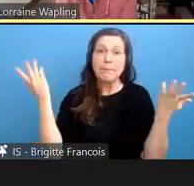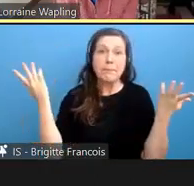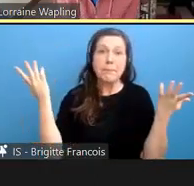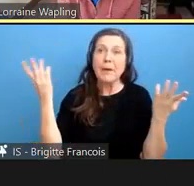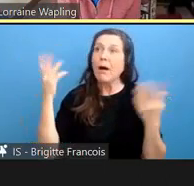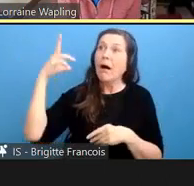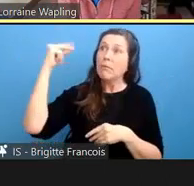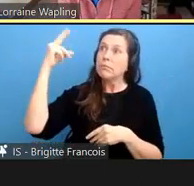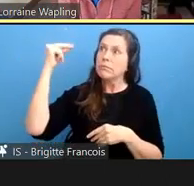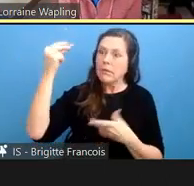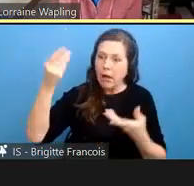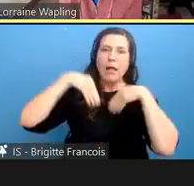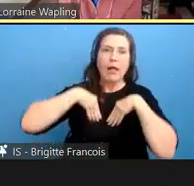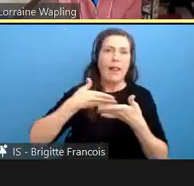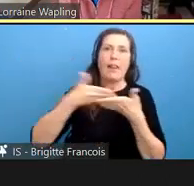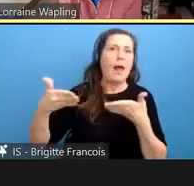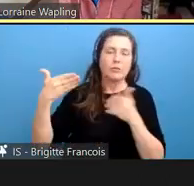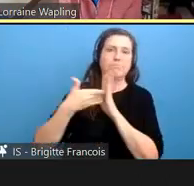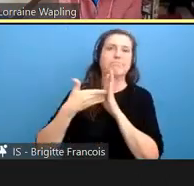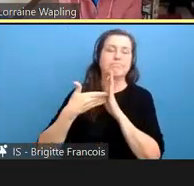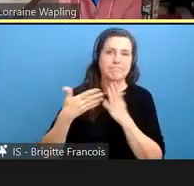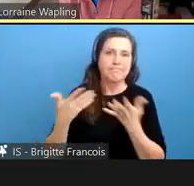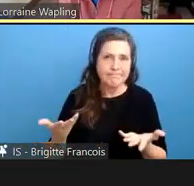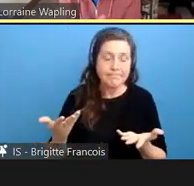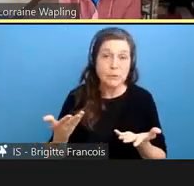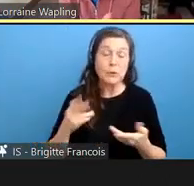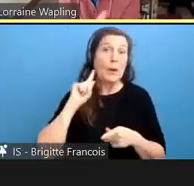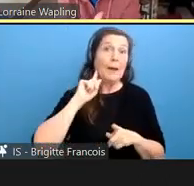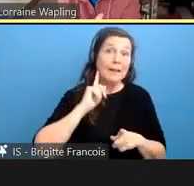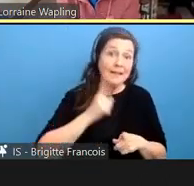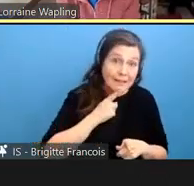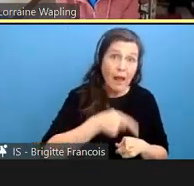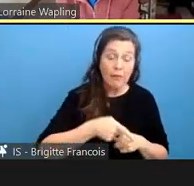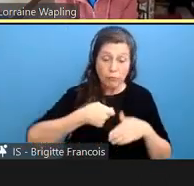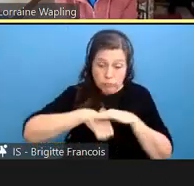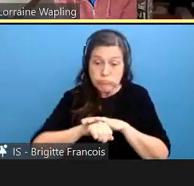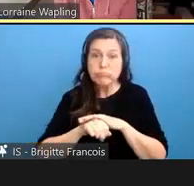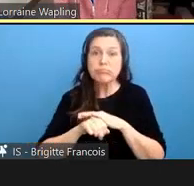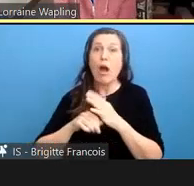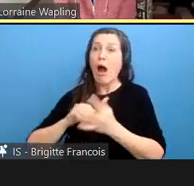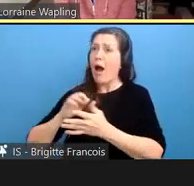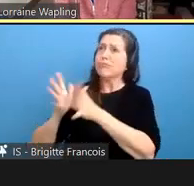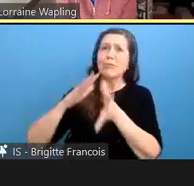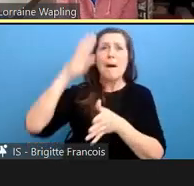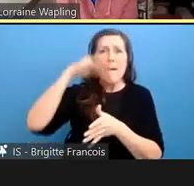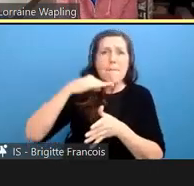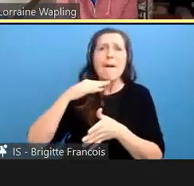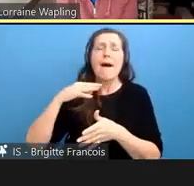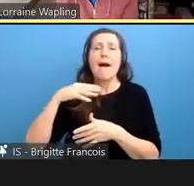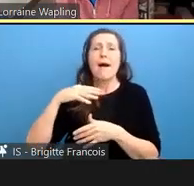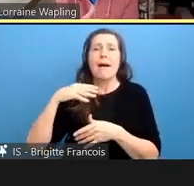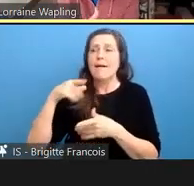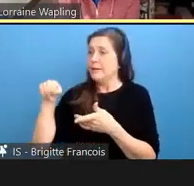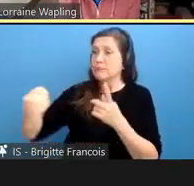they're born into a hearing family. Deaf babies who are born into a signing-rich environment will acquire sign language